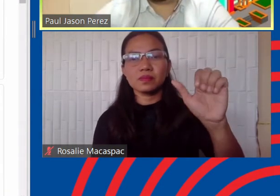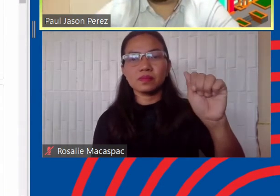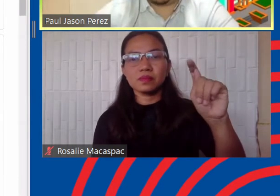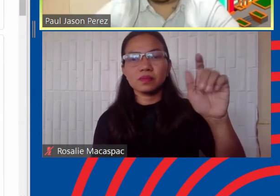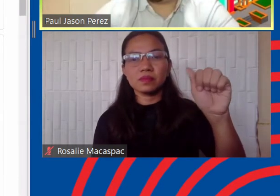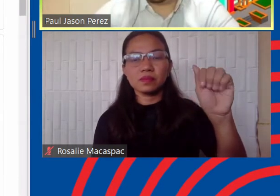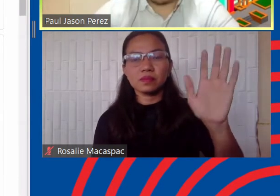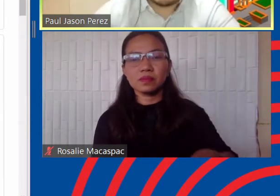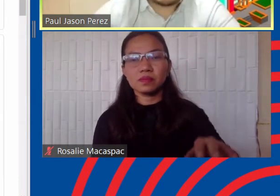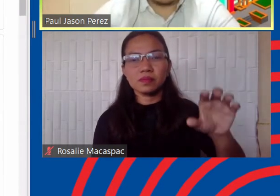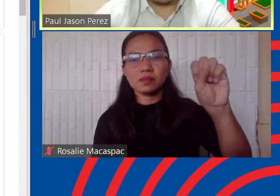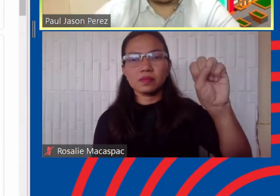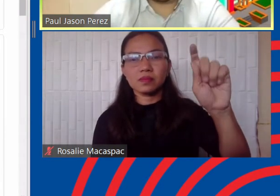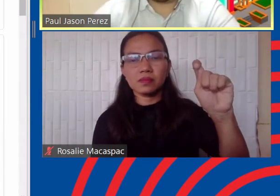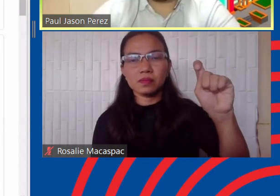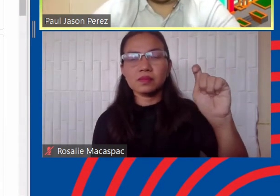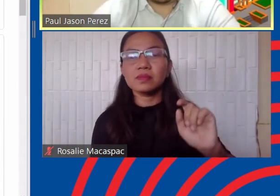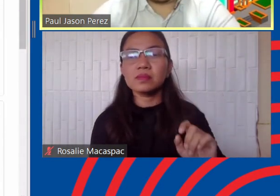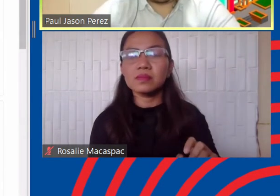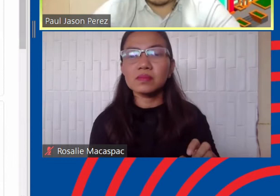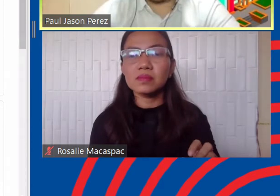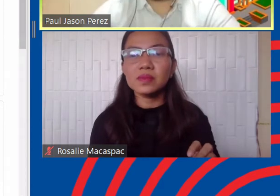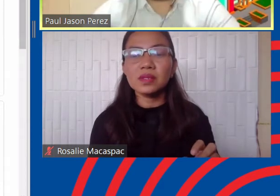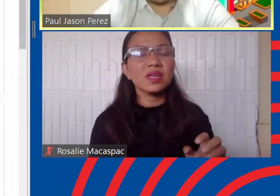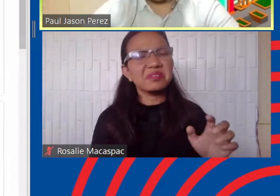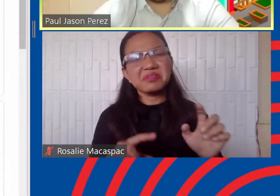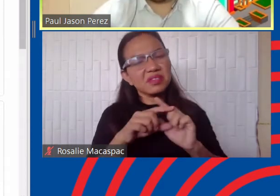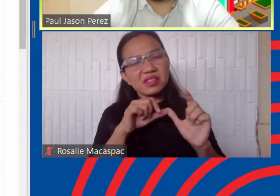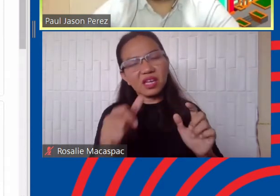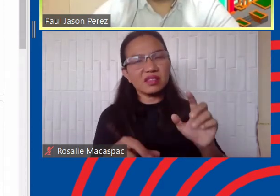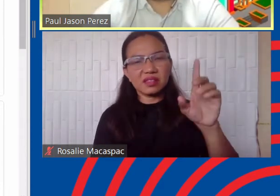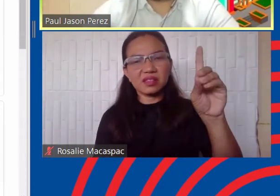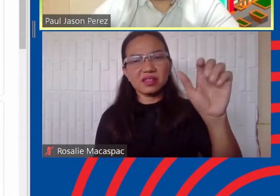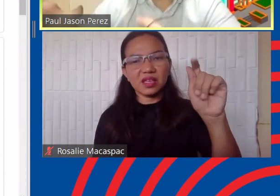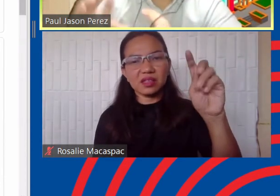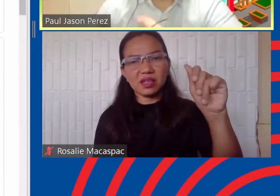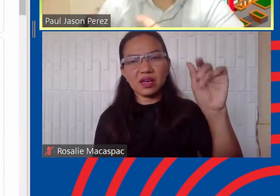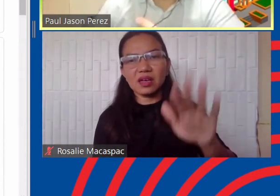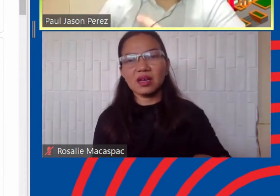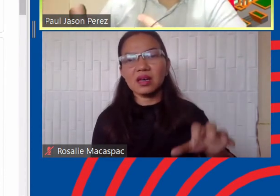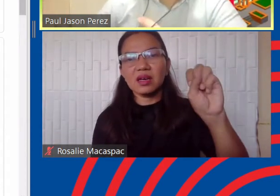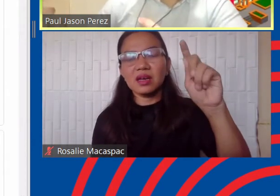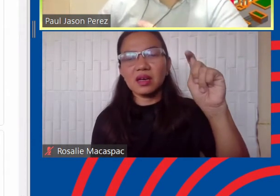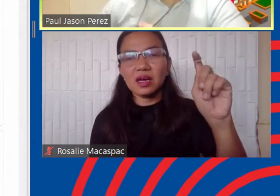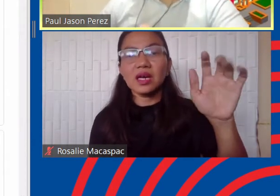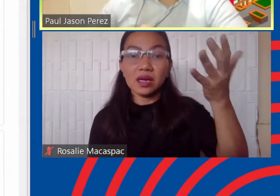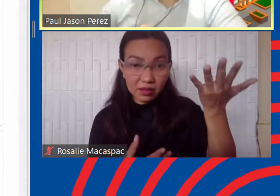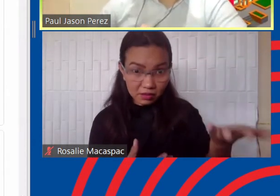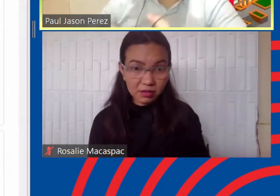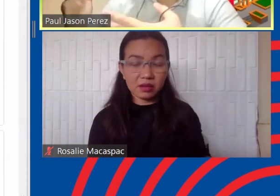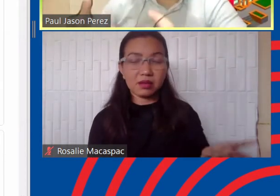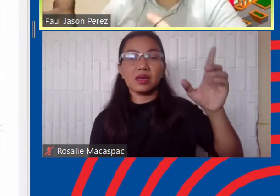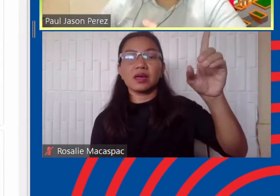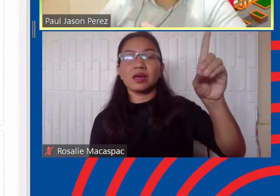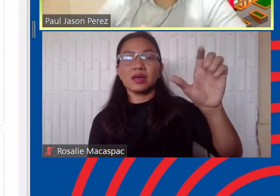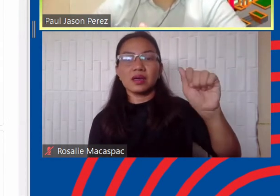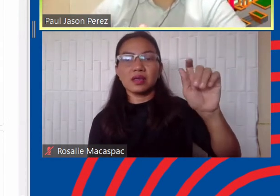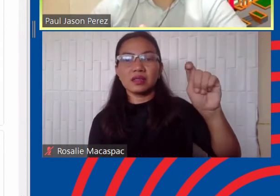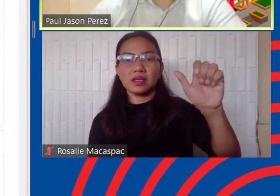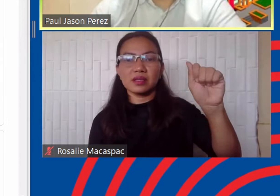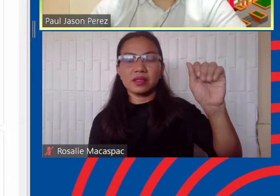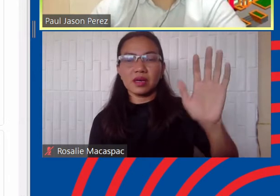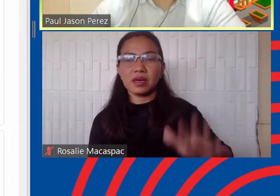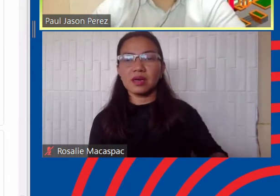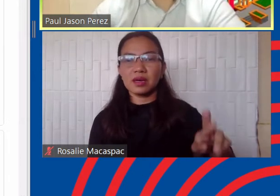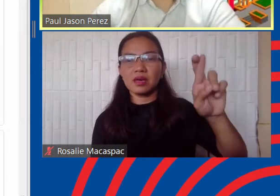sets. Or sorry, these are not data sets, but rather these are data repositories. No? So data